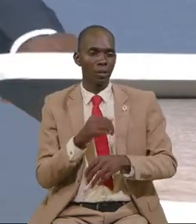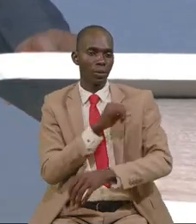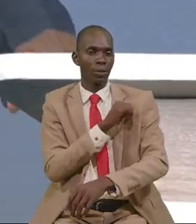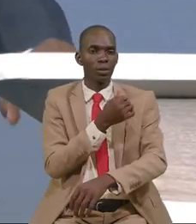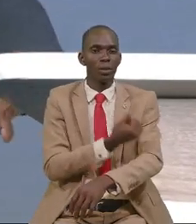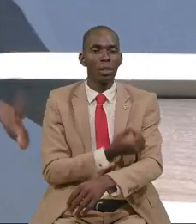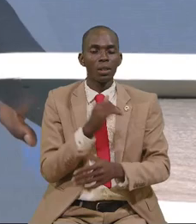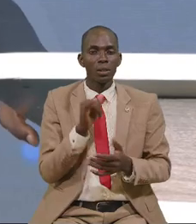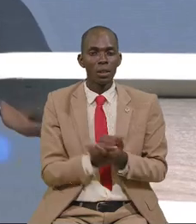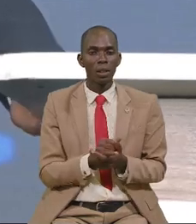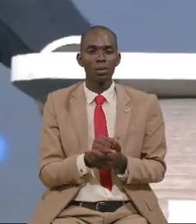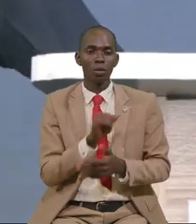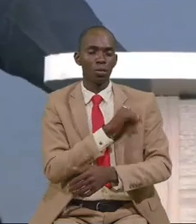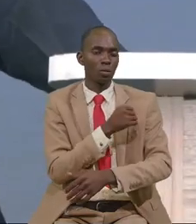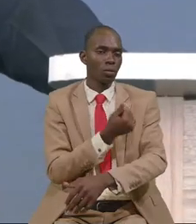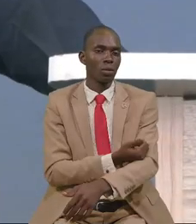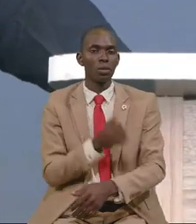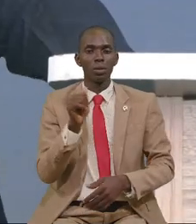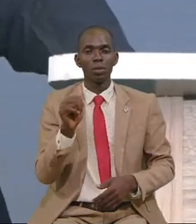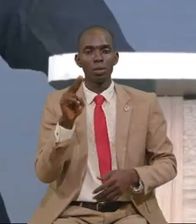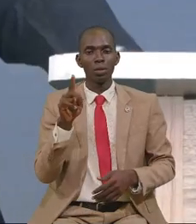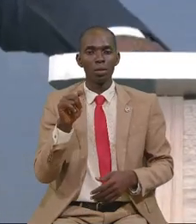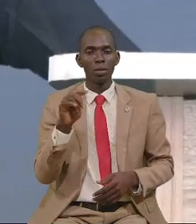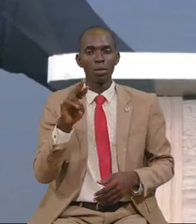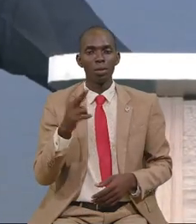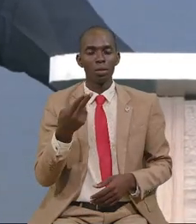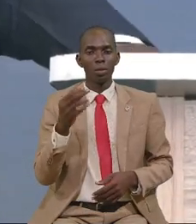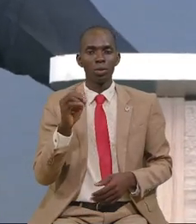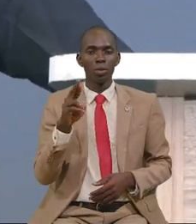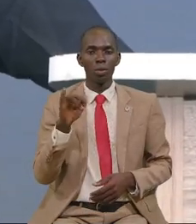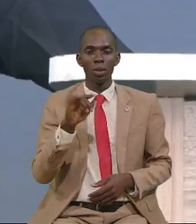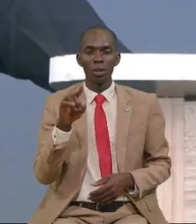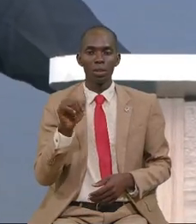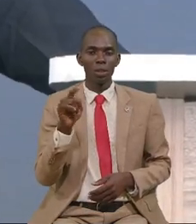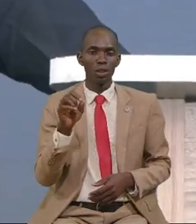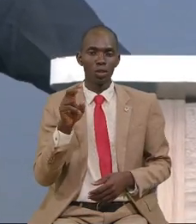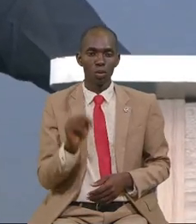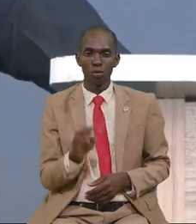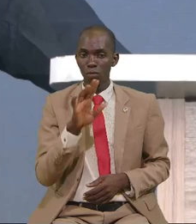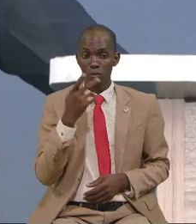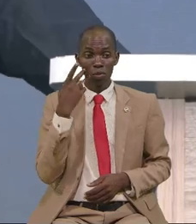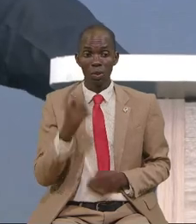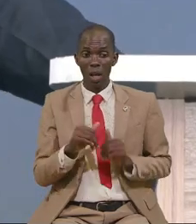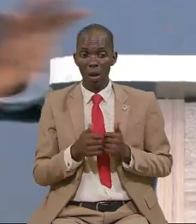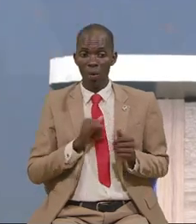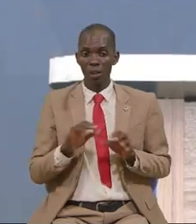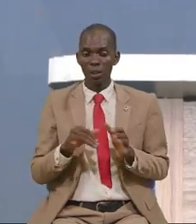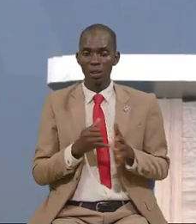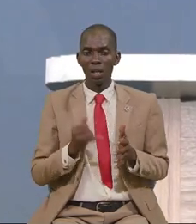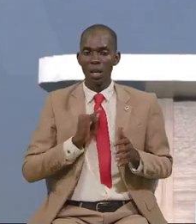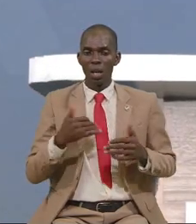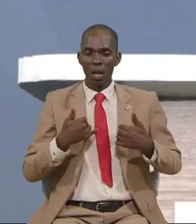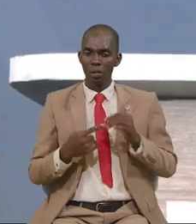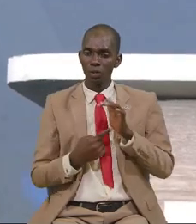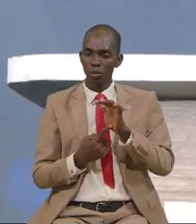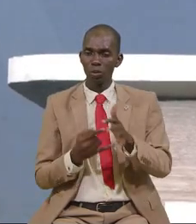That's authorization. He authorized them. He said, I've demonstrated it before you. I've lived before you. And here